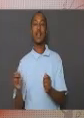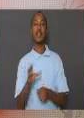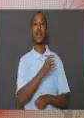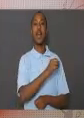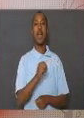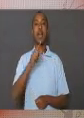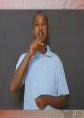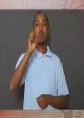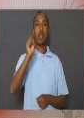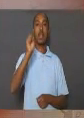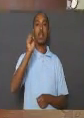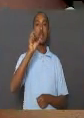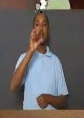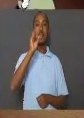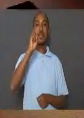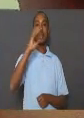and pesticides.